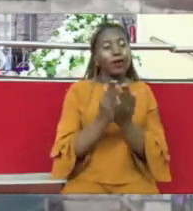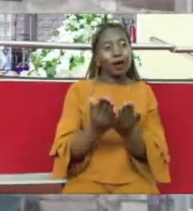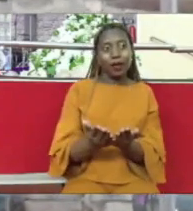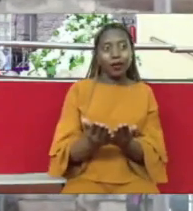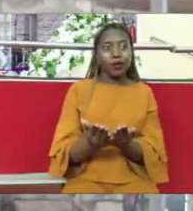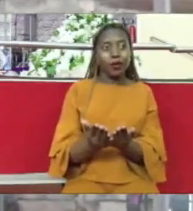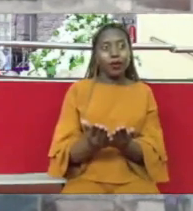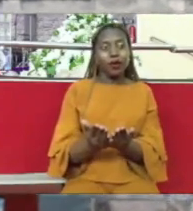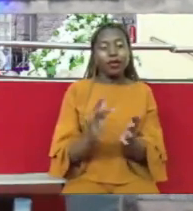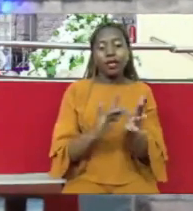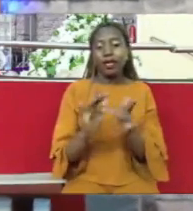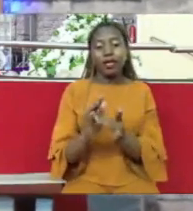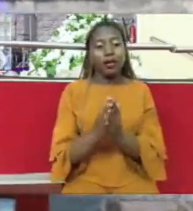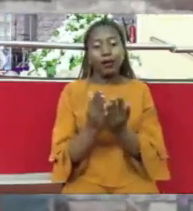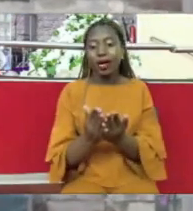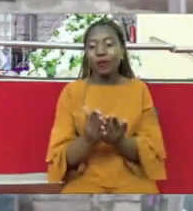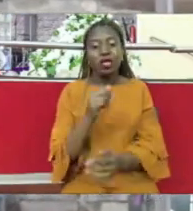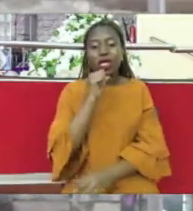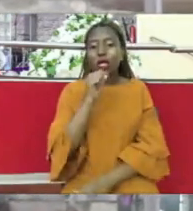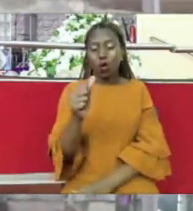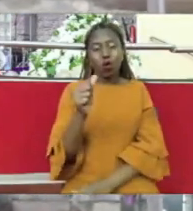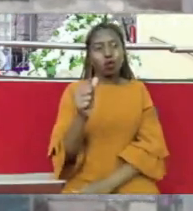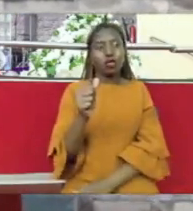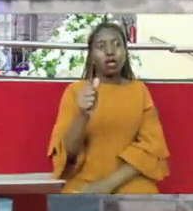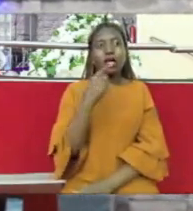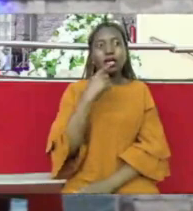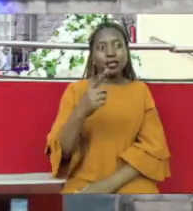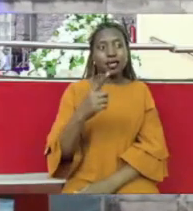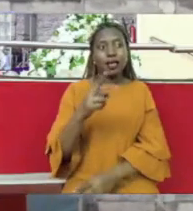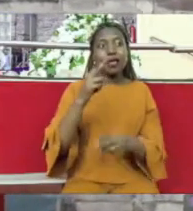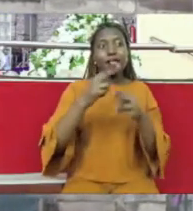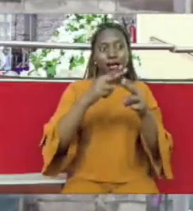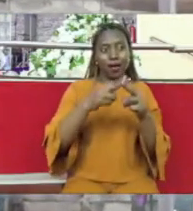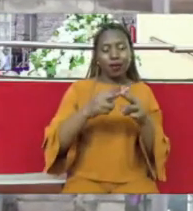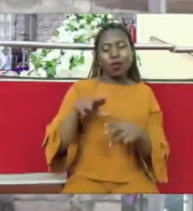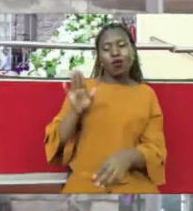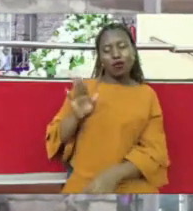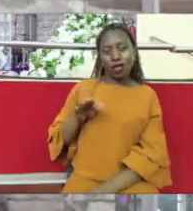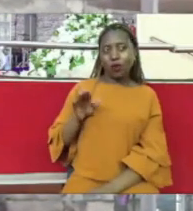the identity of the woman. She is only called the Samaritan woman.